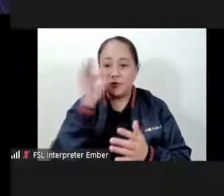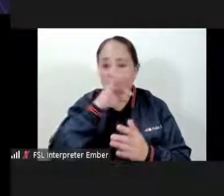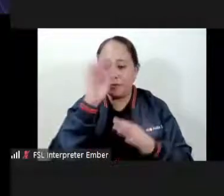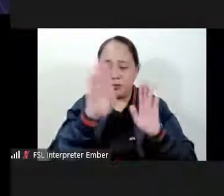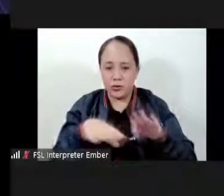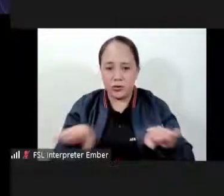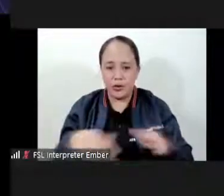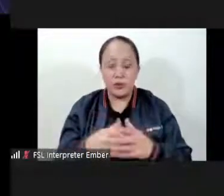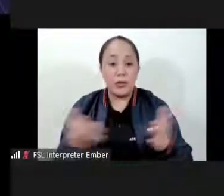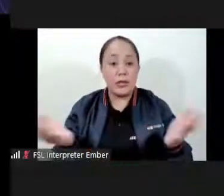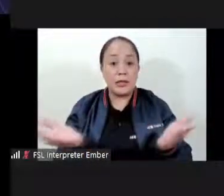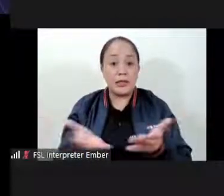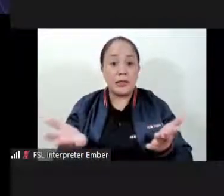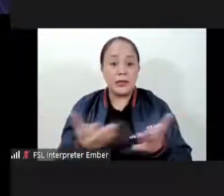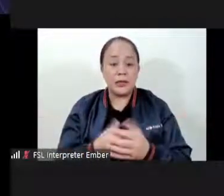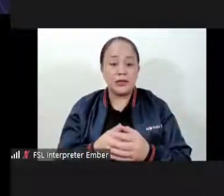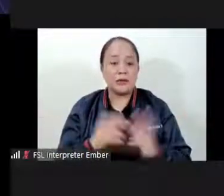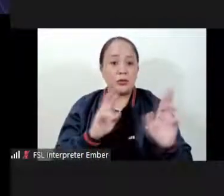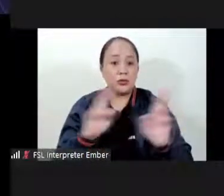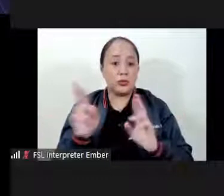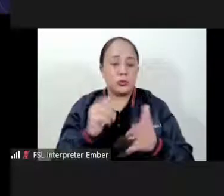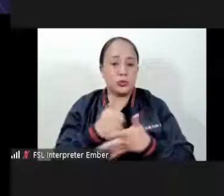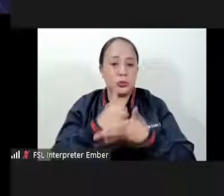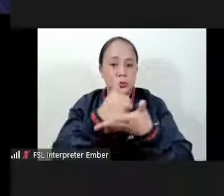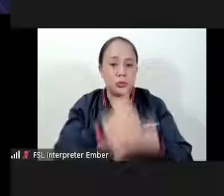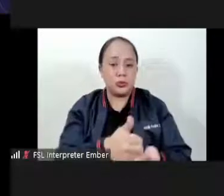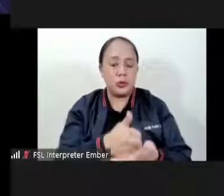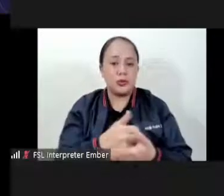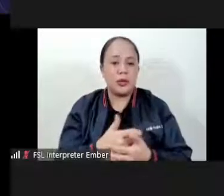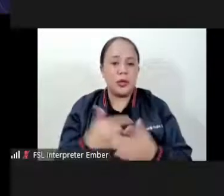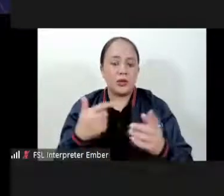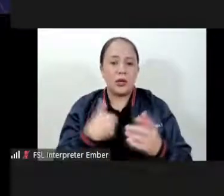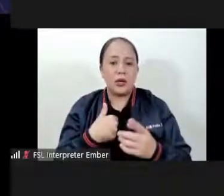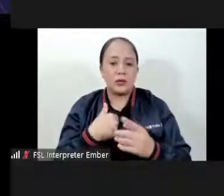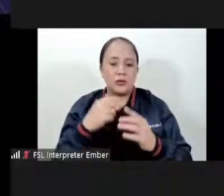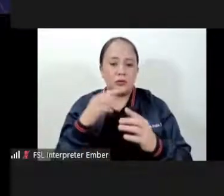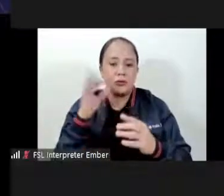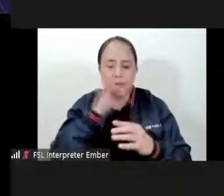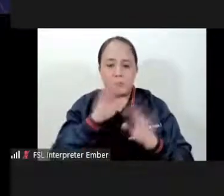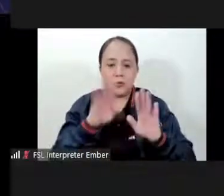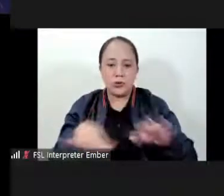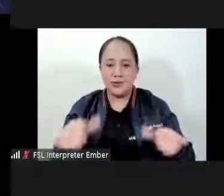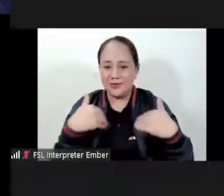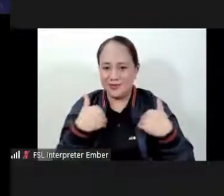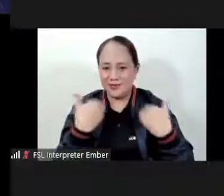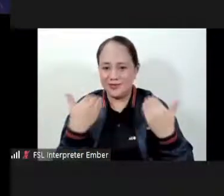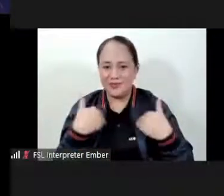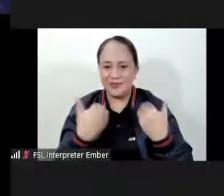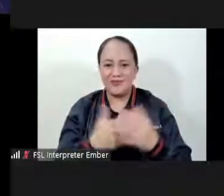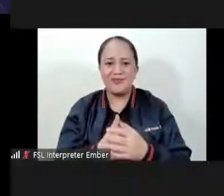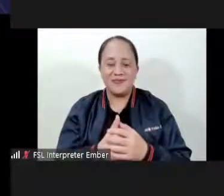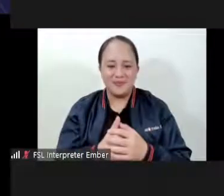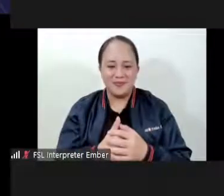We are here, ready to help you, our dear Filipino children and adolescents.